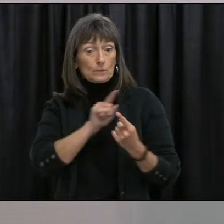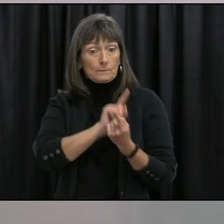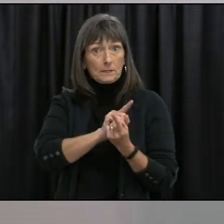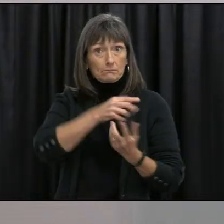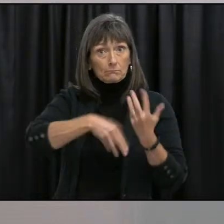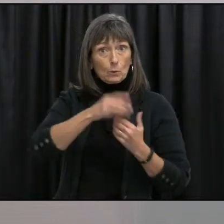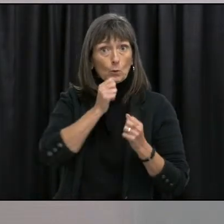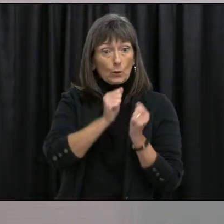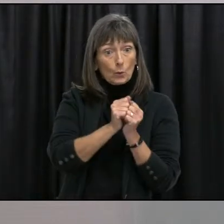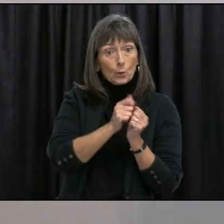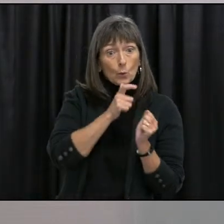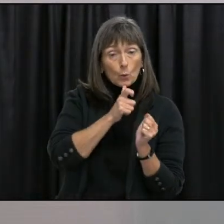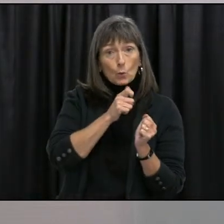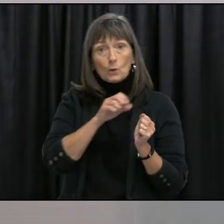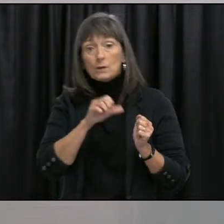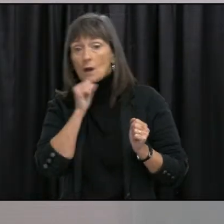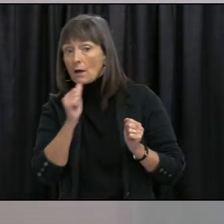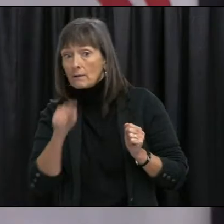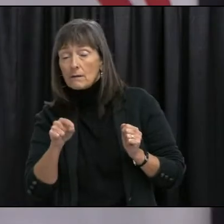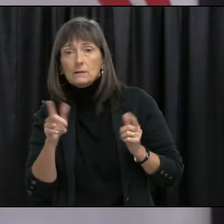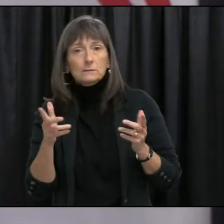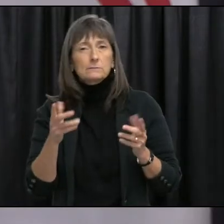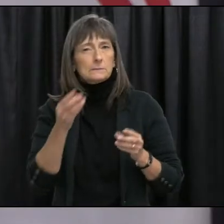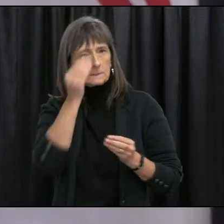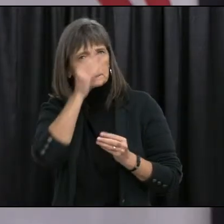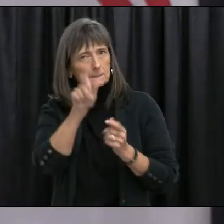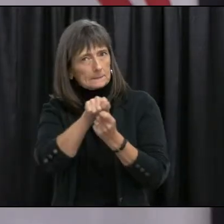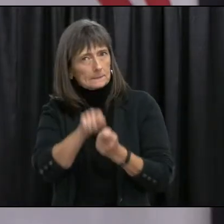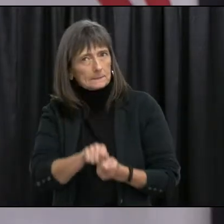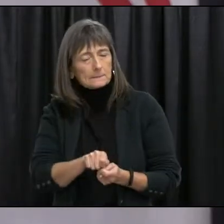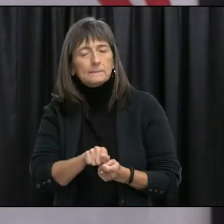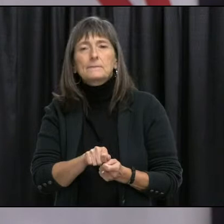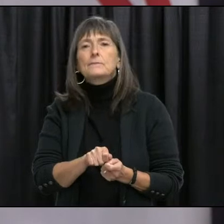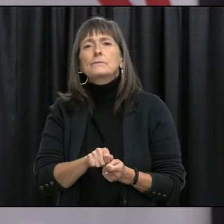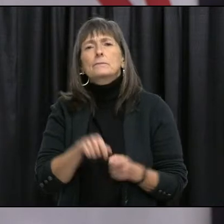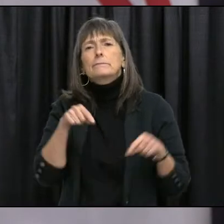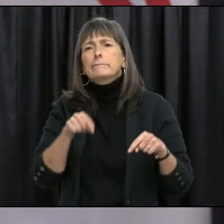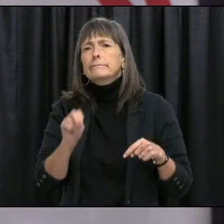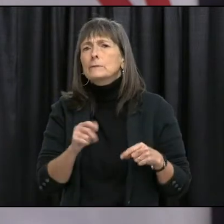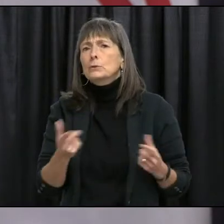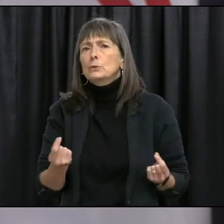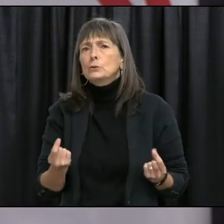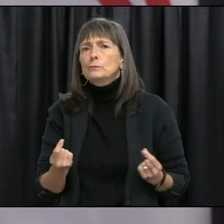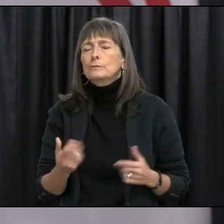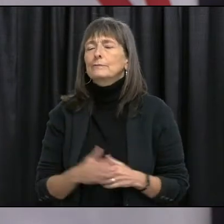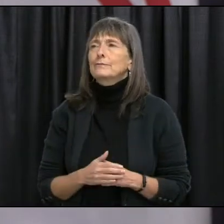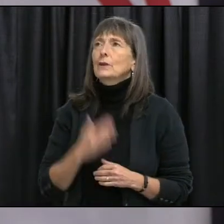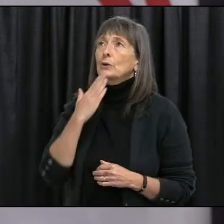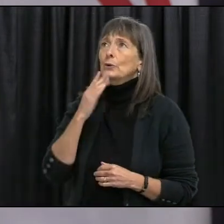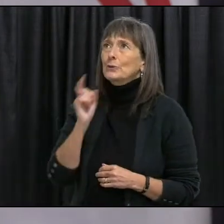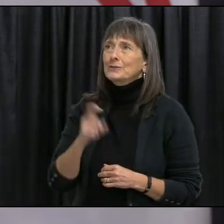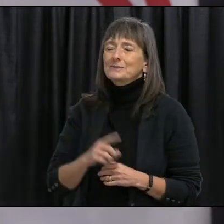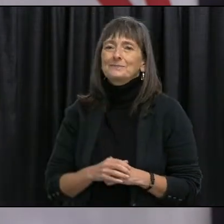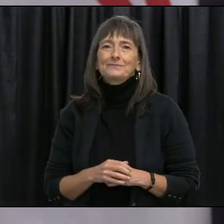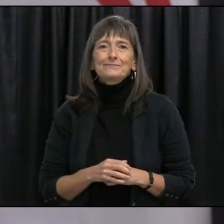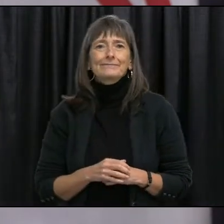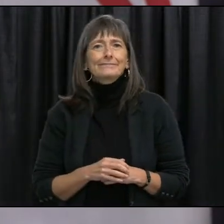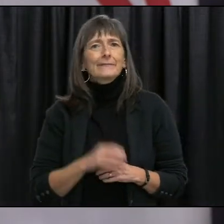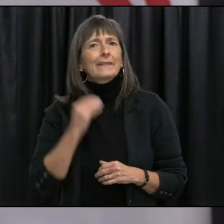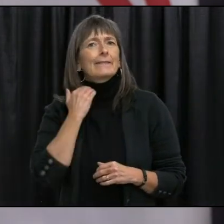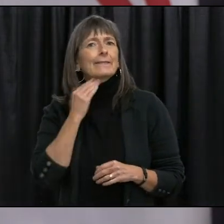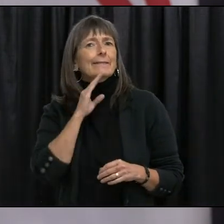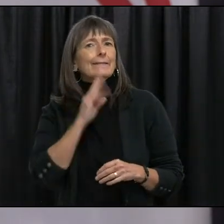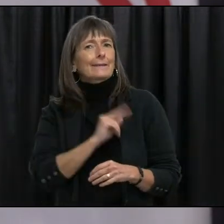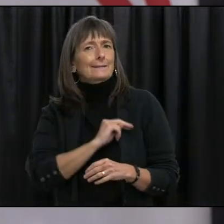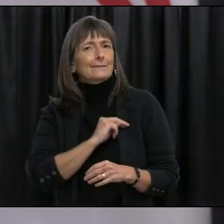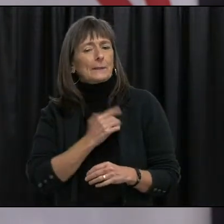Labrador? That's a very good question. Thanksgiving traditionally is a time for family. Families in